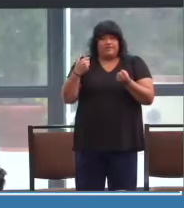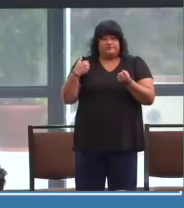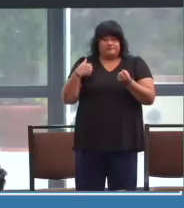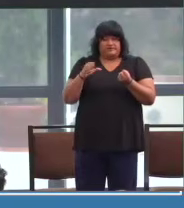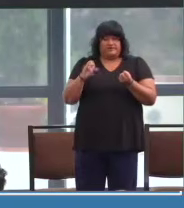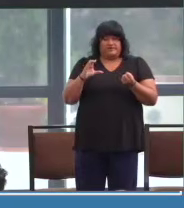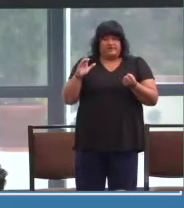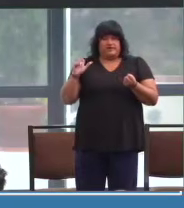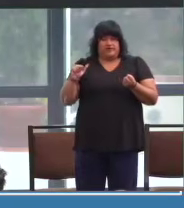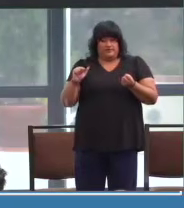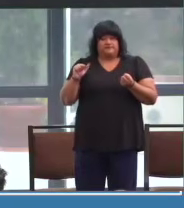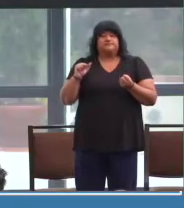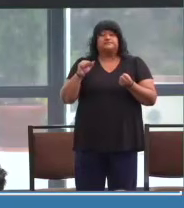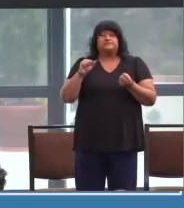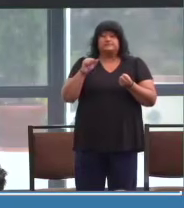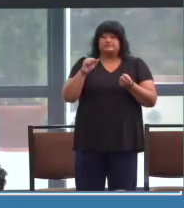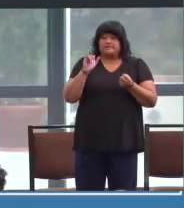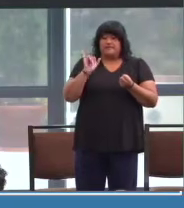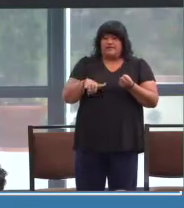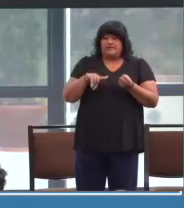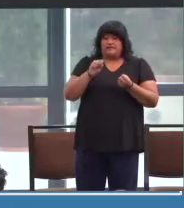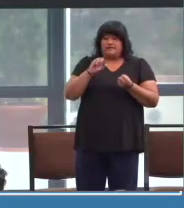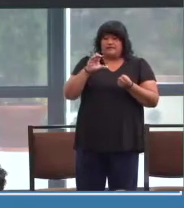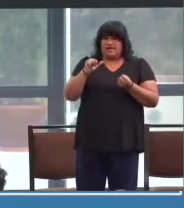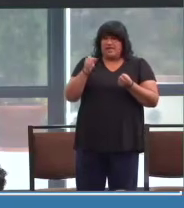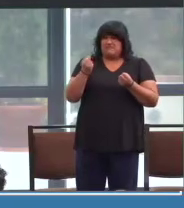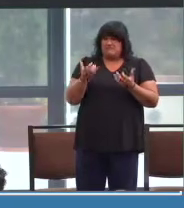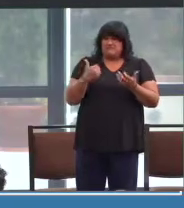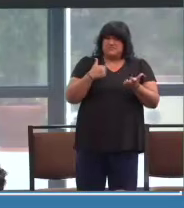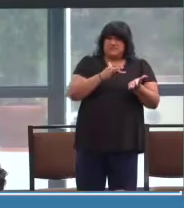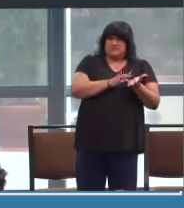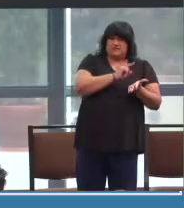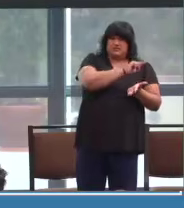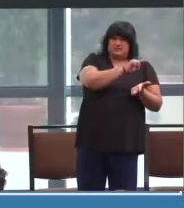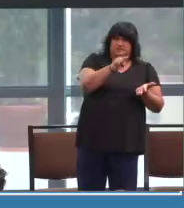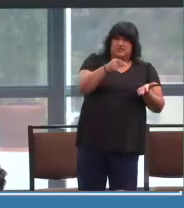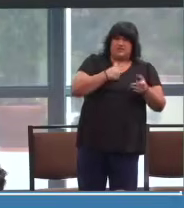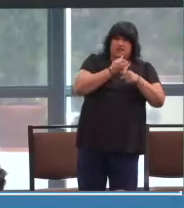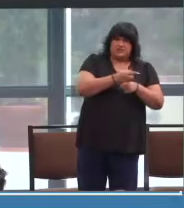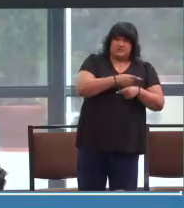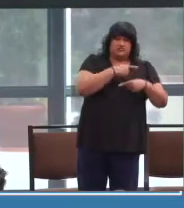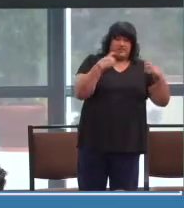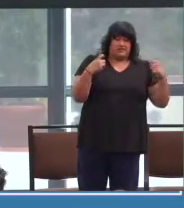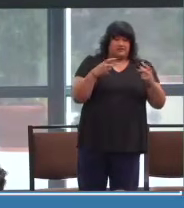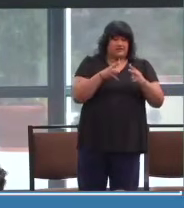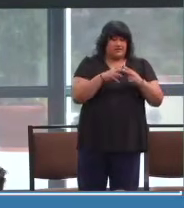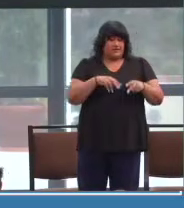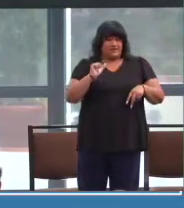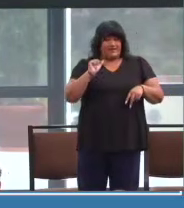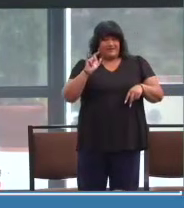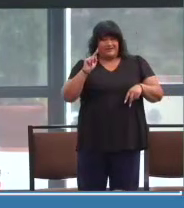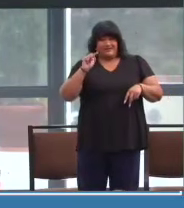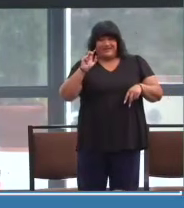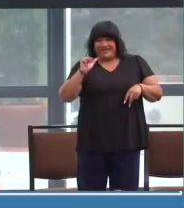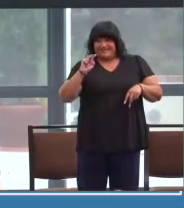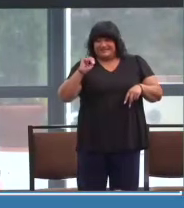the number one thing I would say is there's a lot of medications that can cause dryness, whether it's antihistamines,